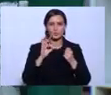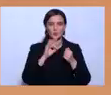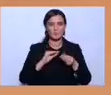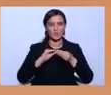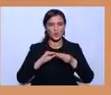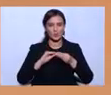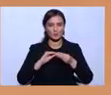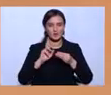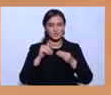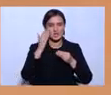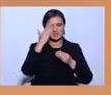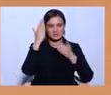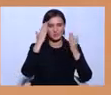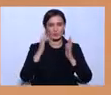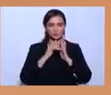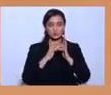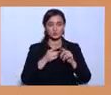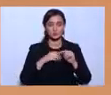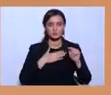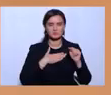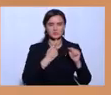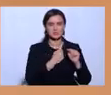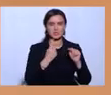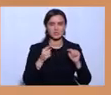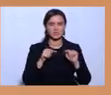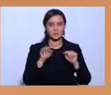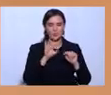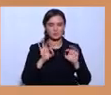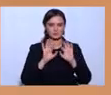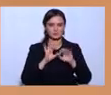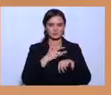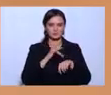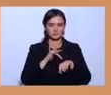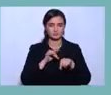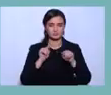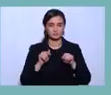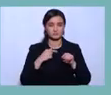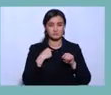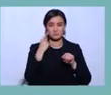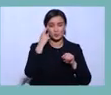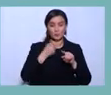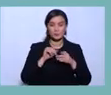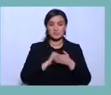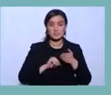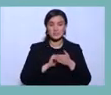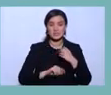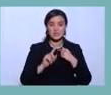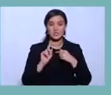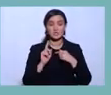friendship and adventure, one of my favourite themes to speak about. And I think the reason